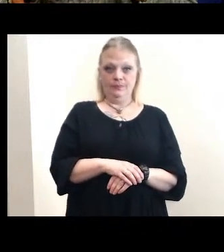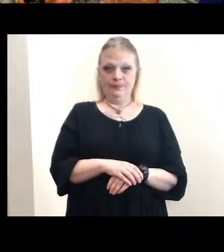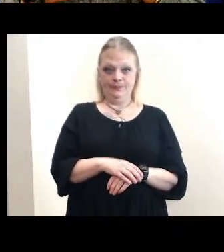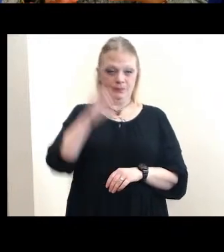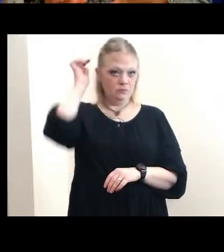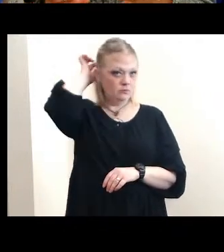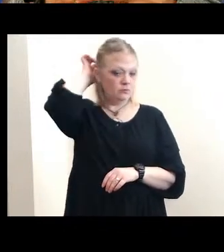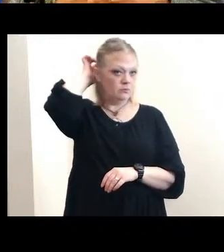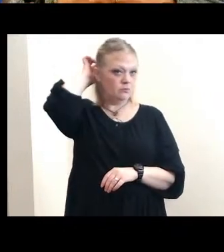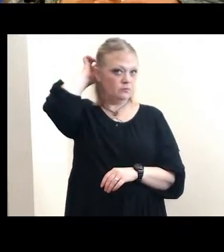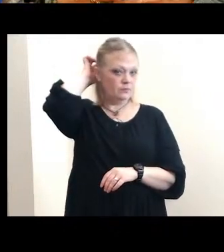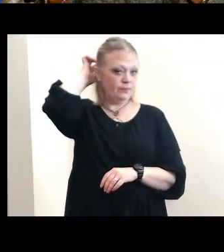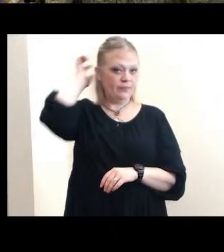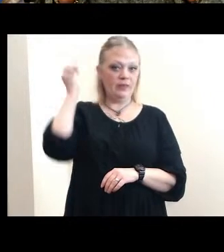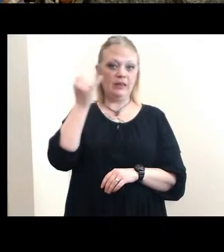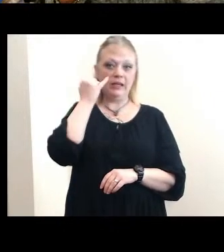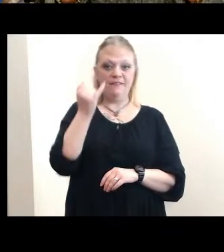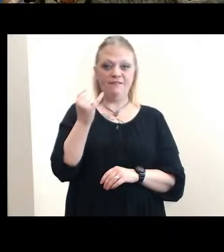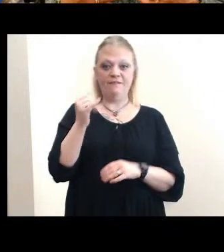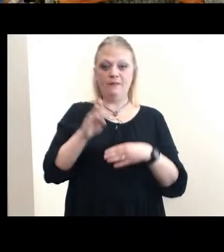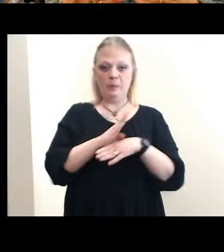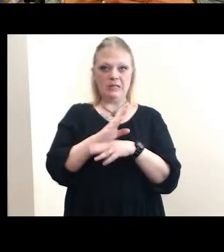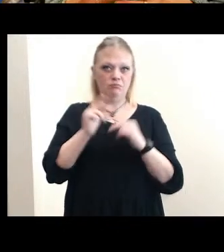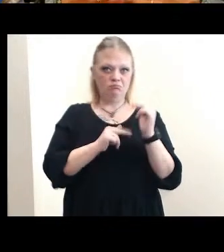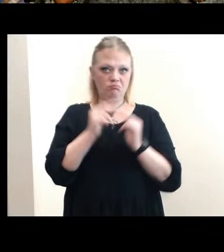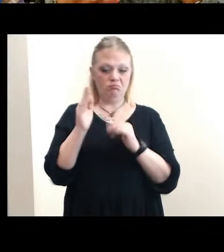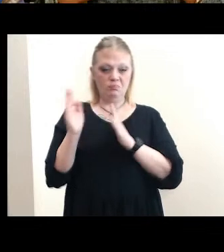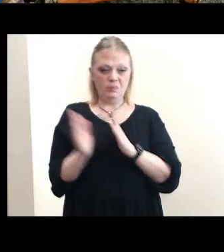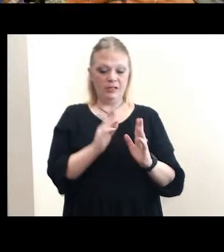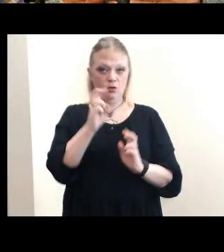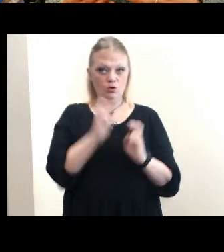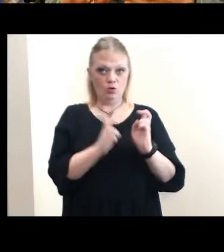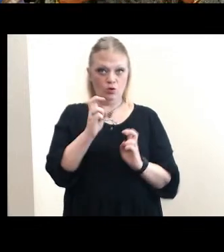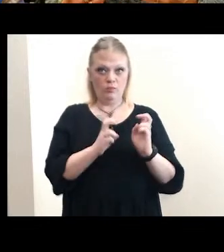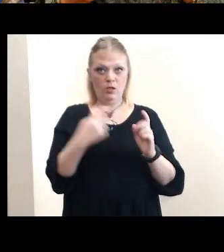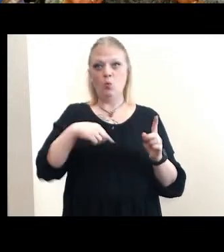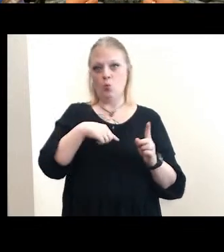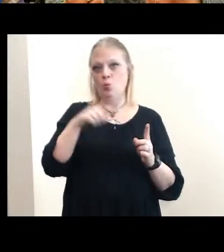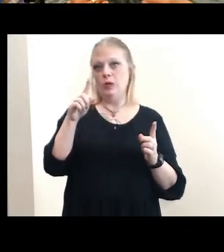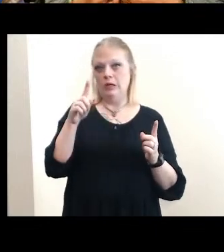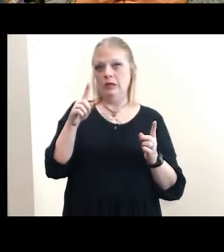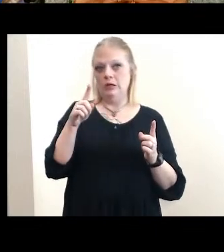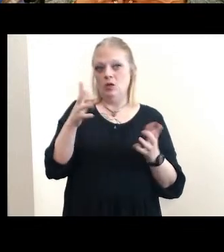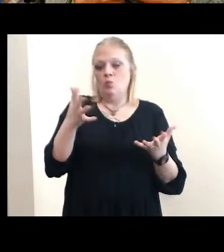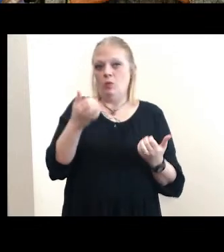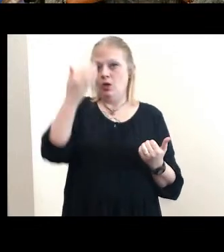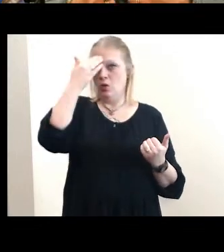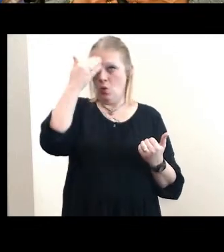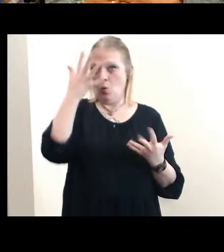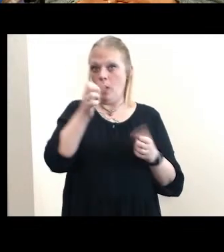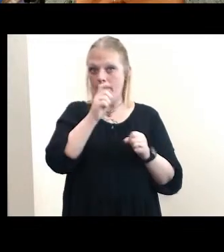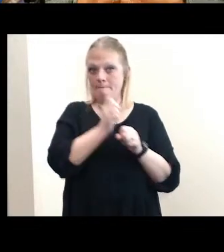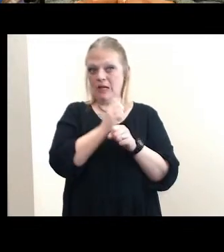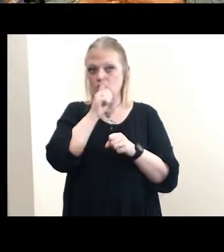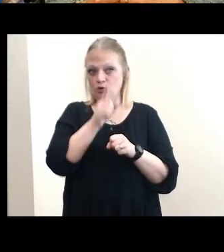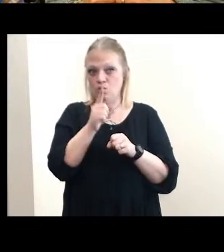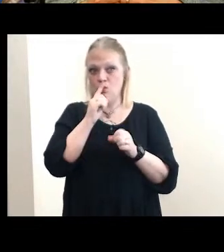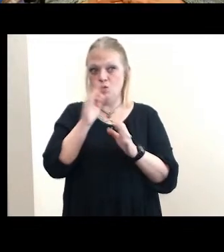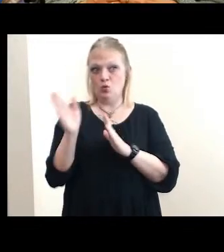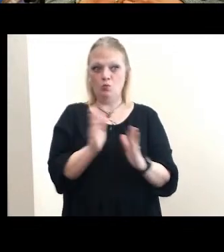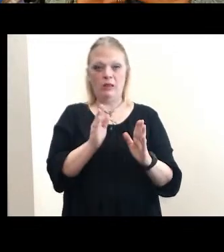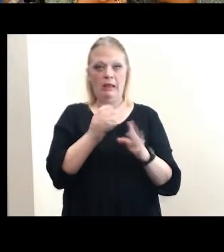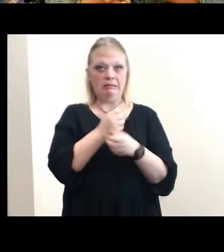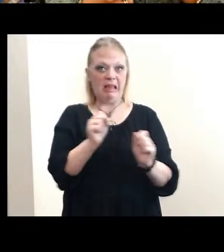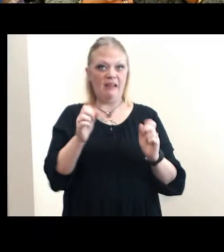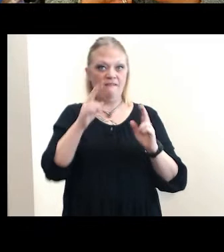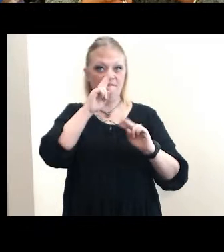facilities are planning a tournament, the Erie County Health Department, we want to know about it. We want to make sure that you're planning a safe and fun